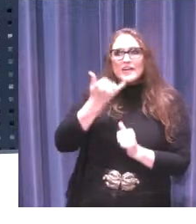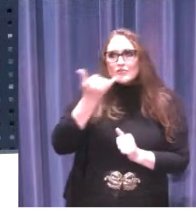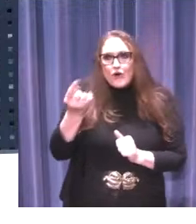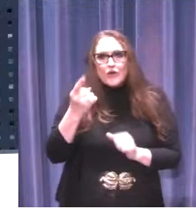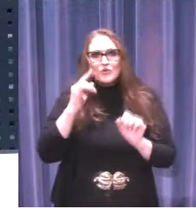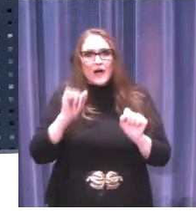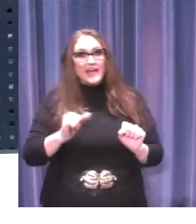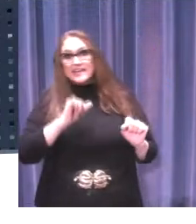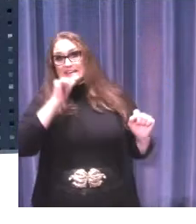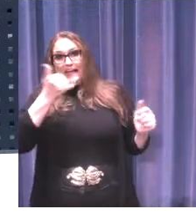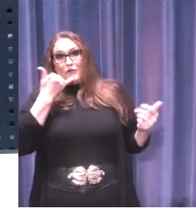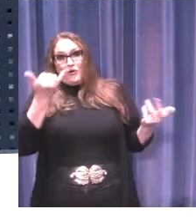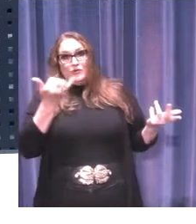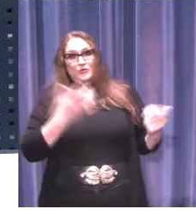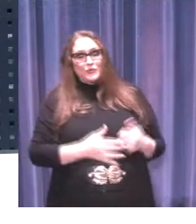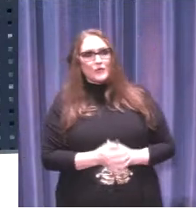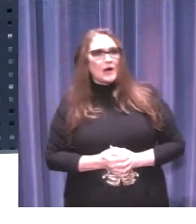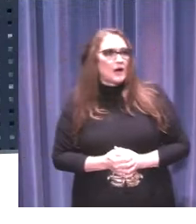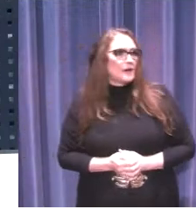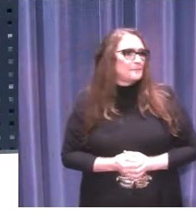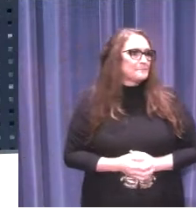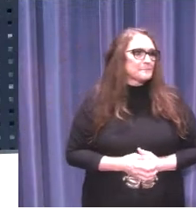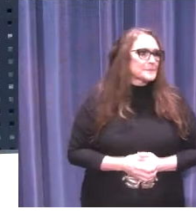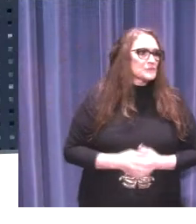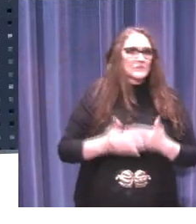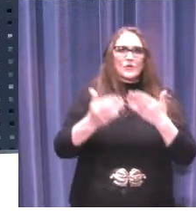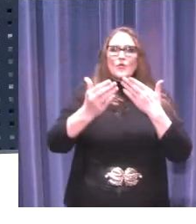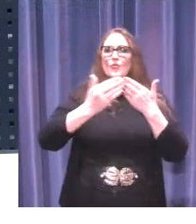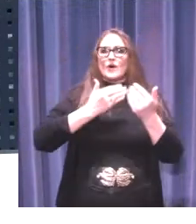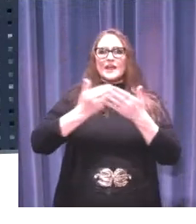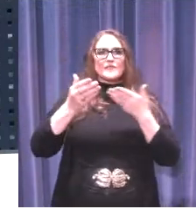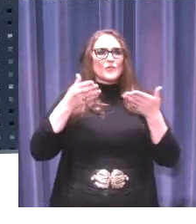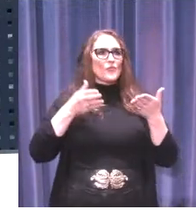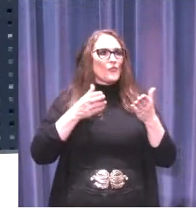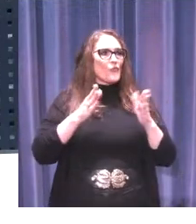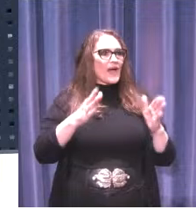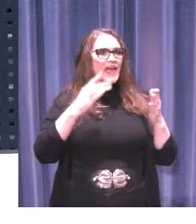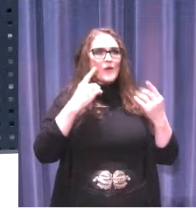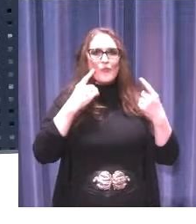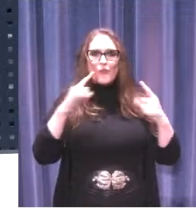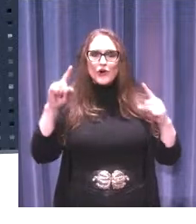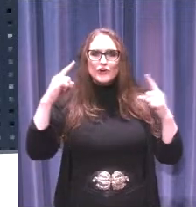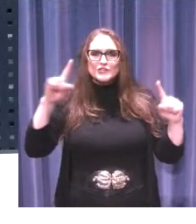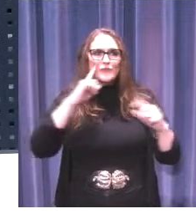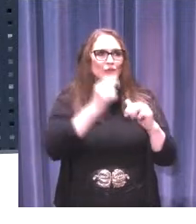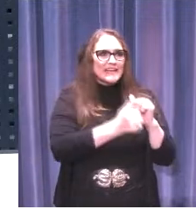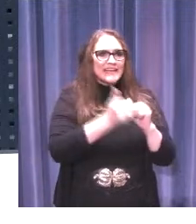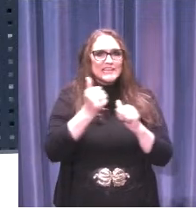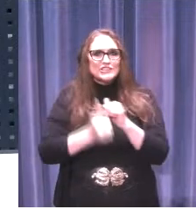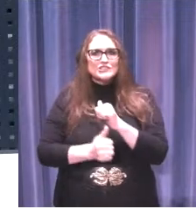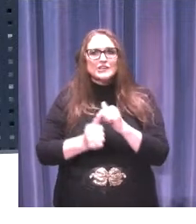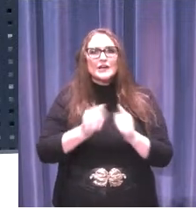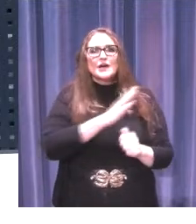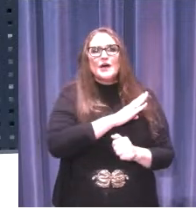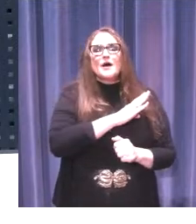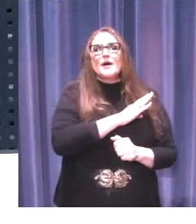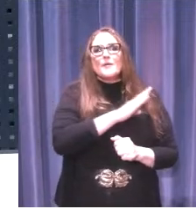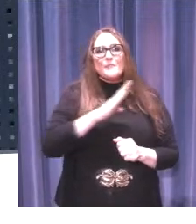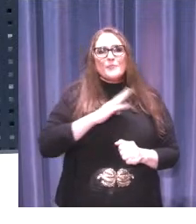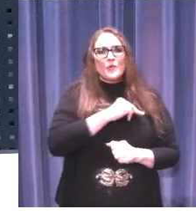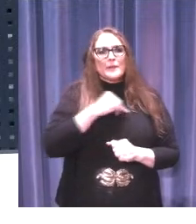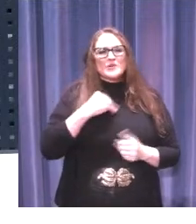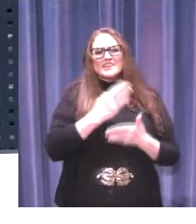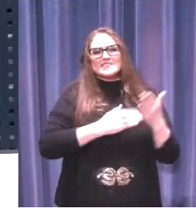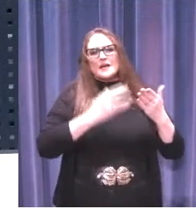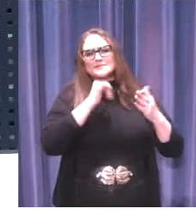you, I can not call you, whatever way works for each board member. Some board members don't want to be